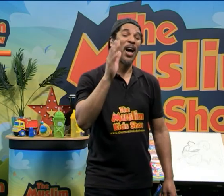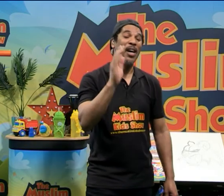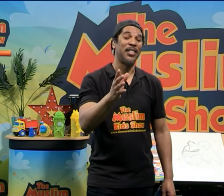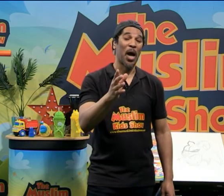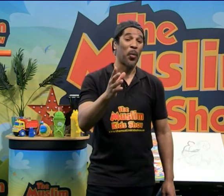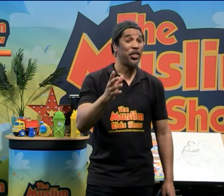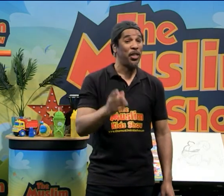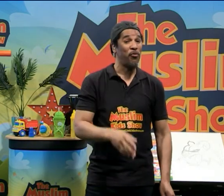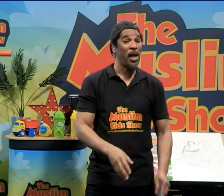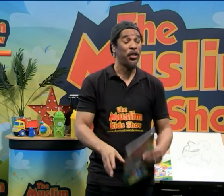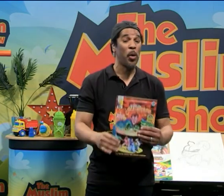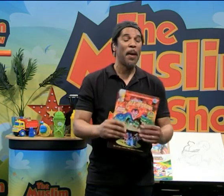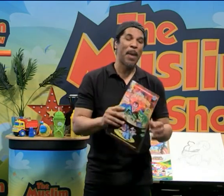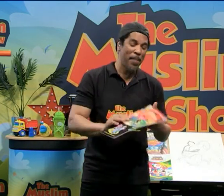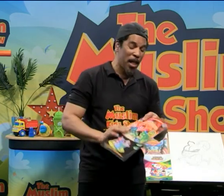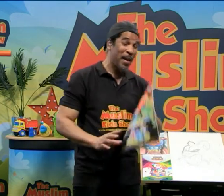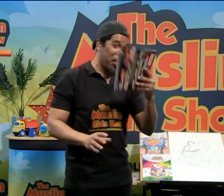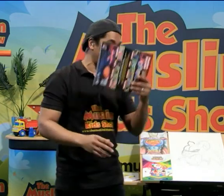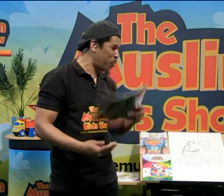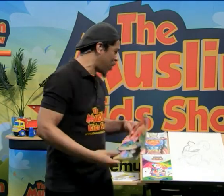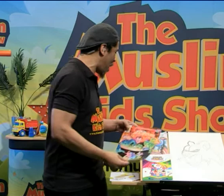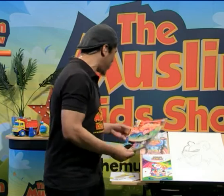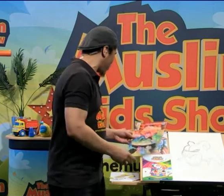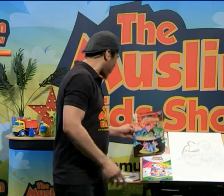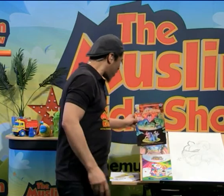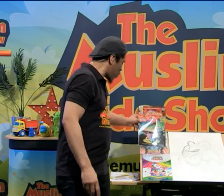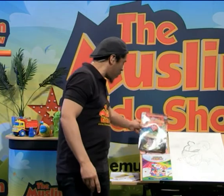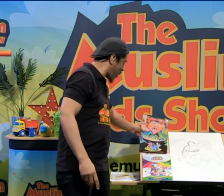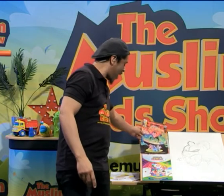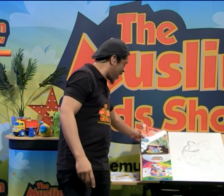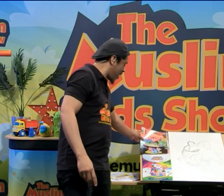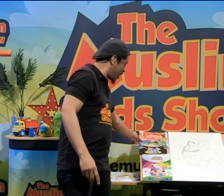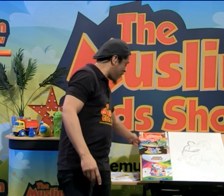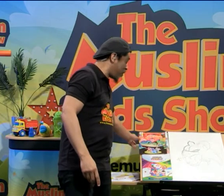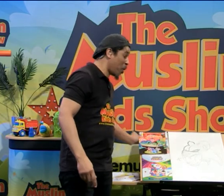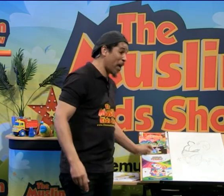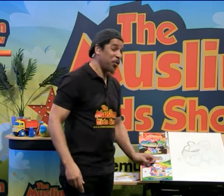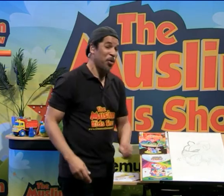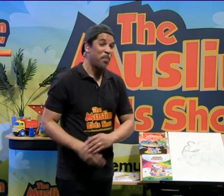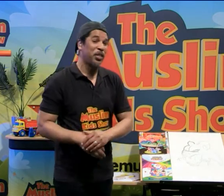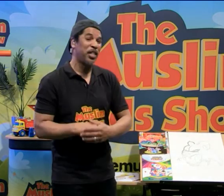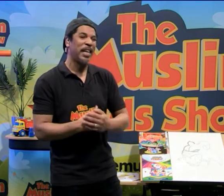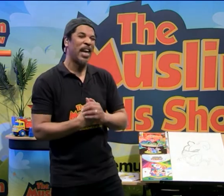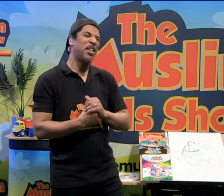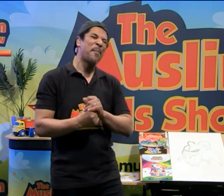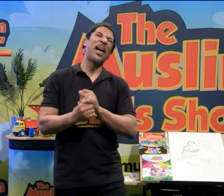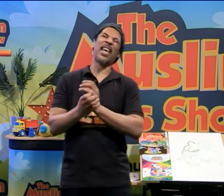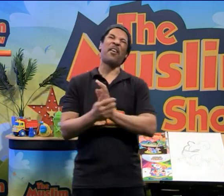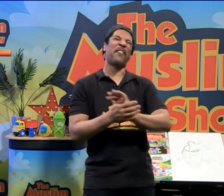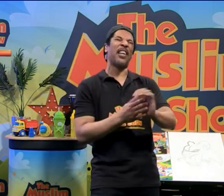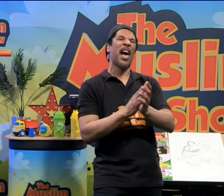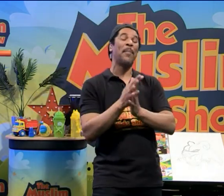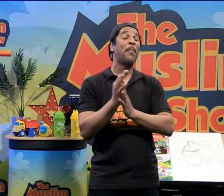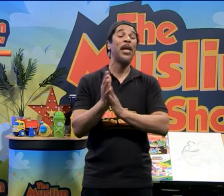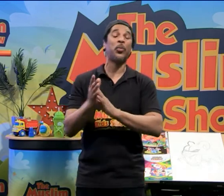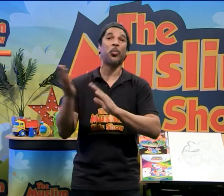to answer that question, right? So maybe a little bit later on, we'll play that video and do the competition again. It depends how I